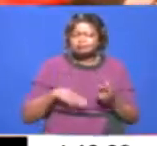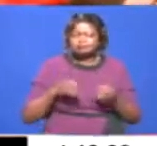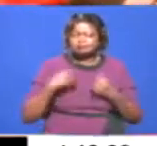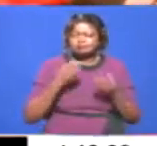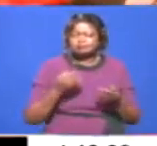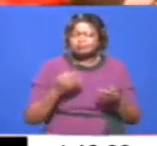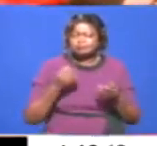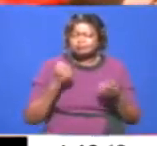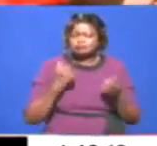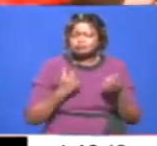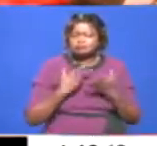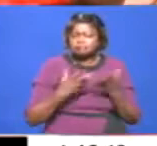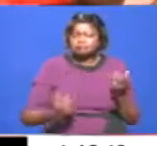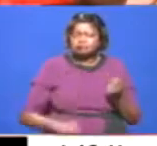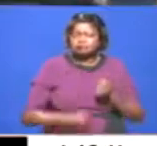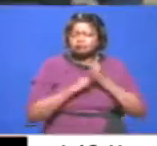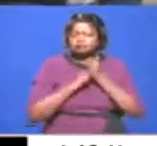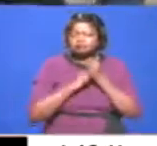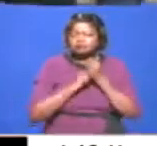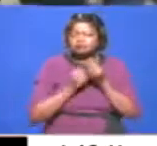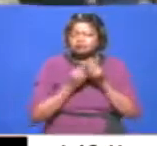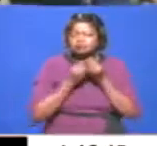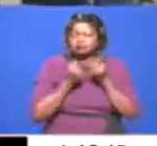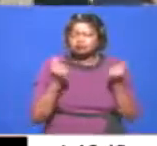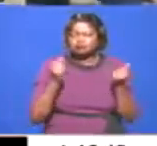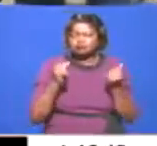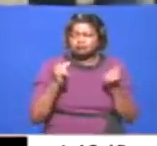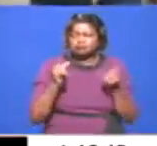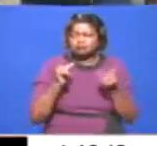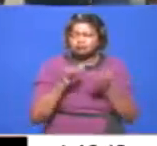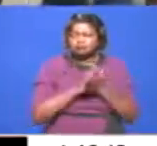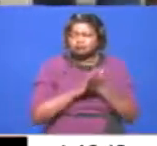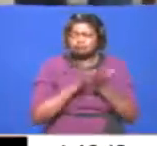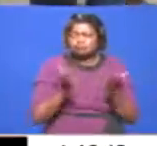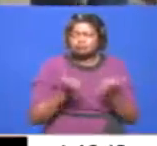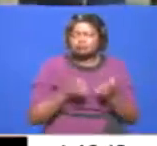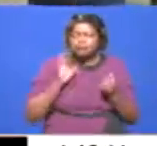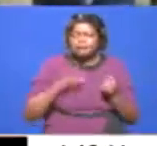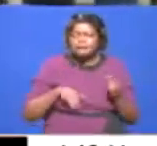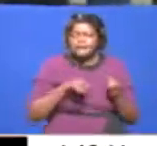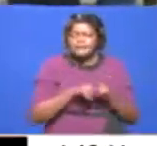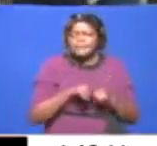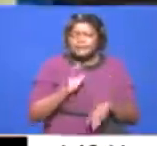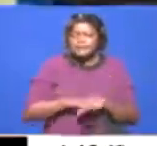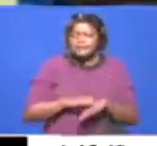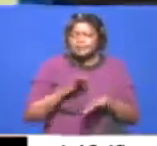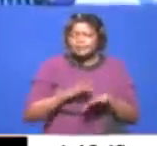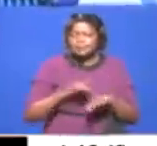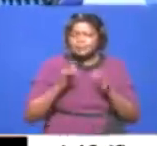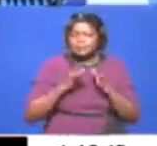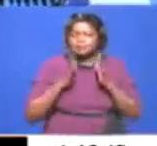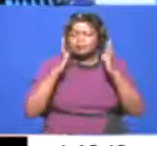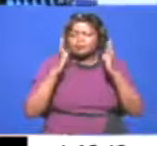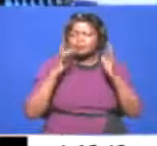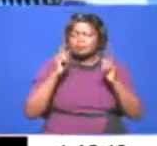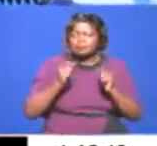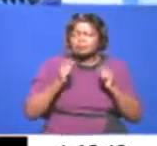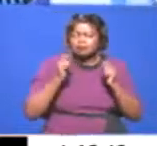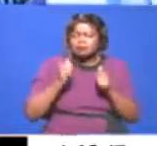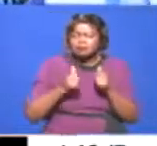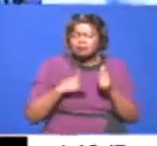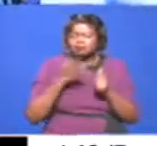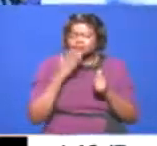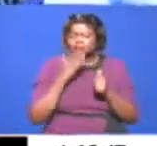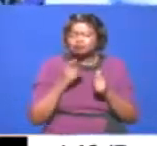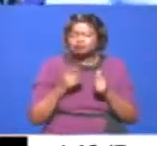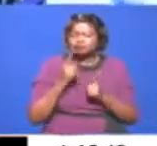incentives to assist them to meet their basic needs. During the function, the women also received early Christmas gifts, which consisted of sugar,